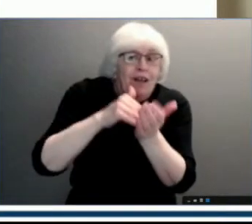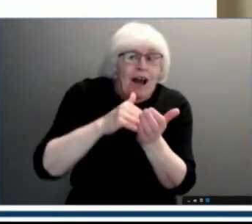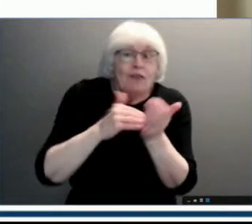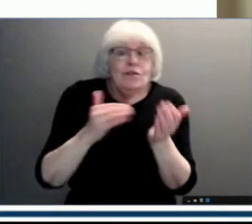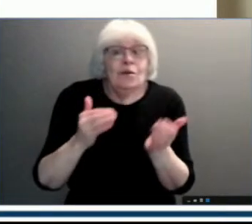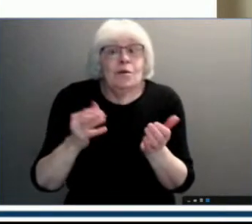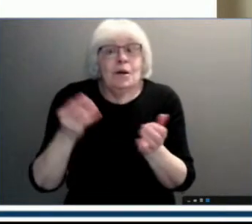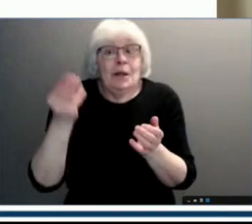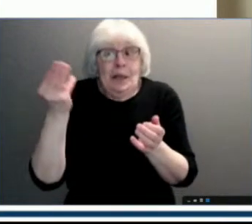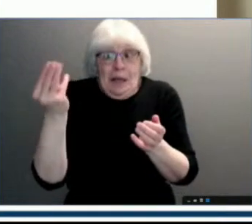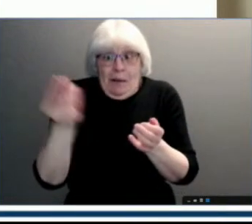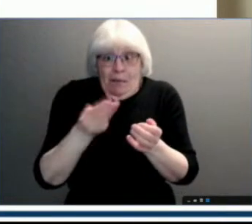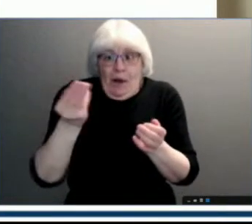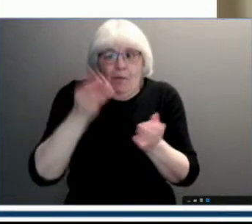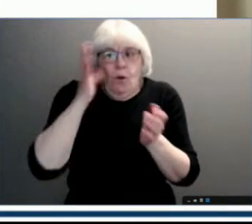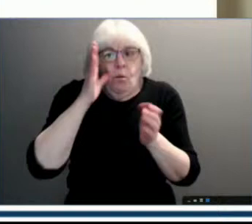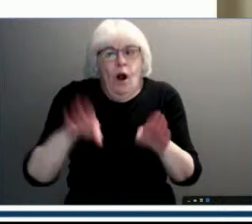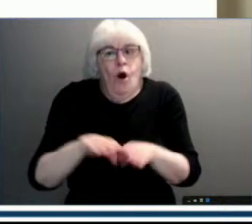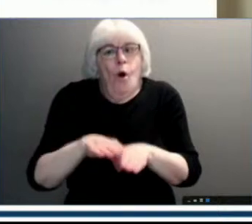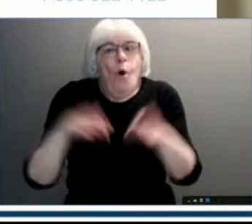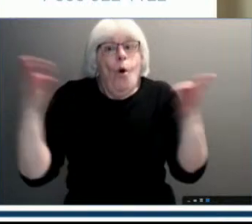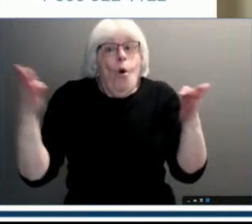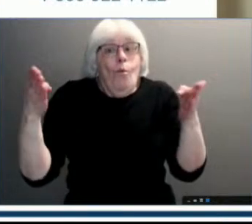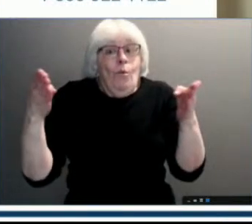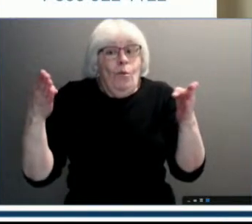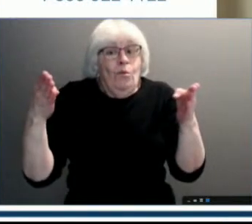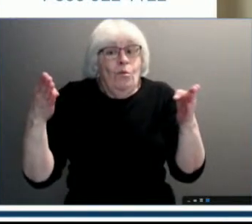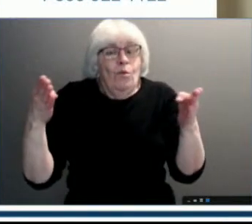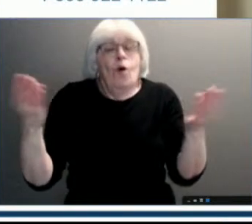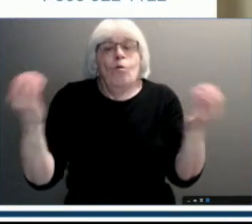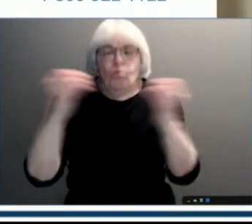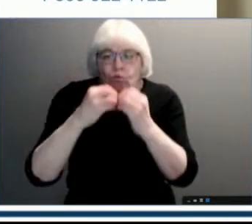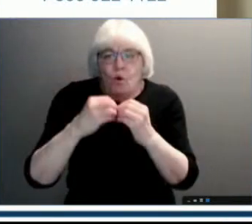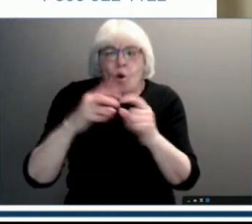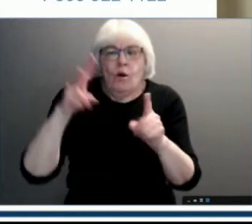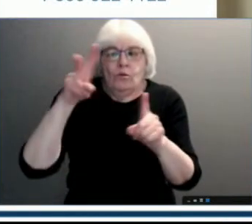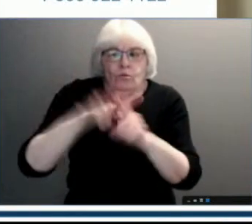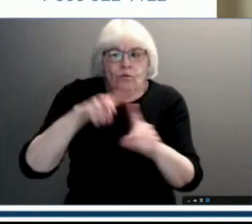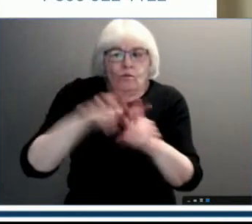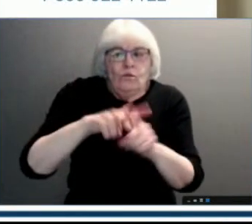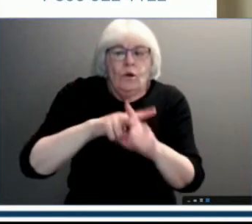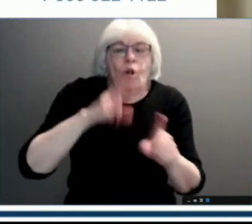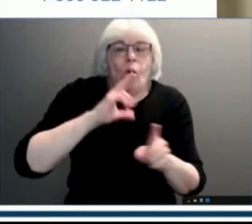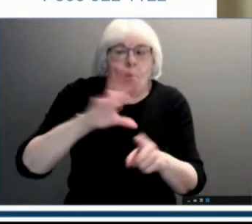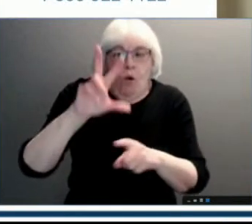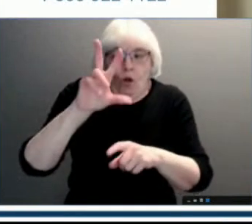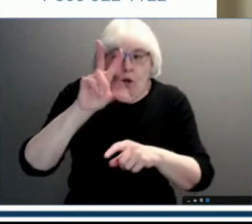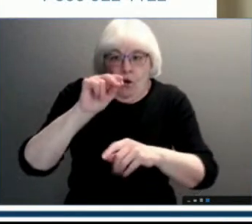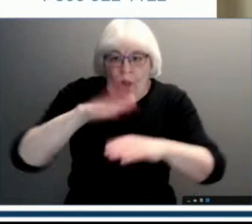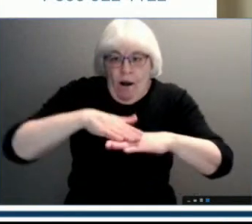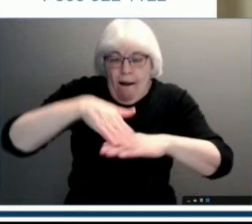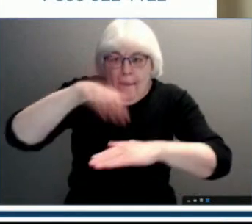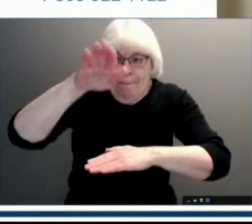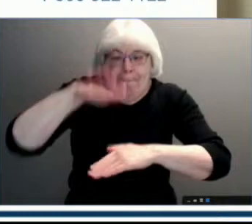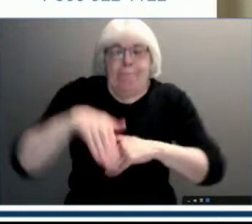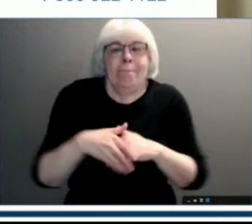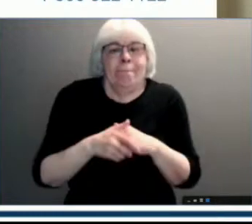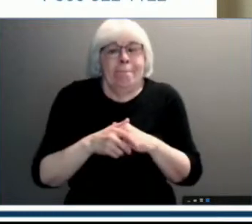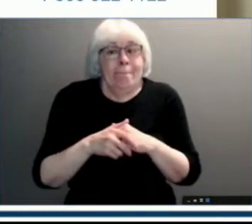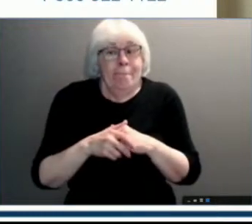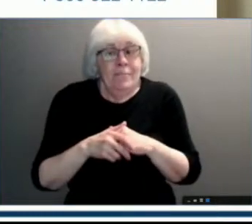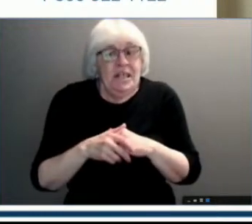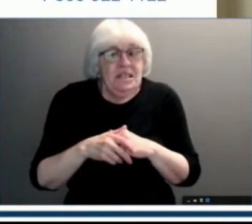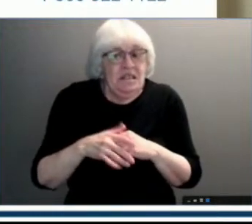to anyone over 30 years old who meets the NACI recommendation. To do more than those 200,000-ish